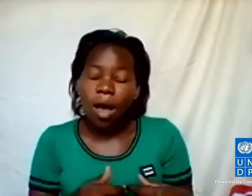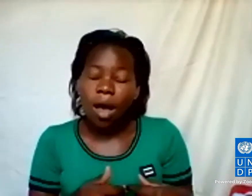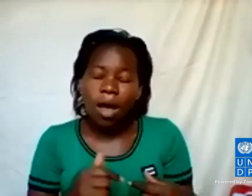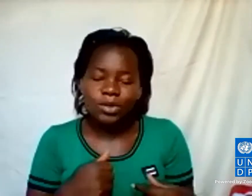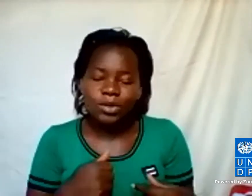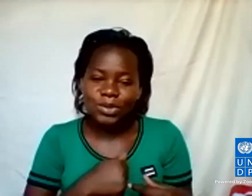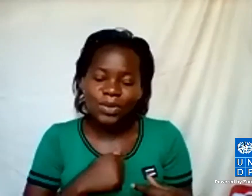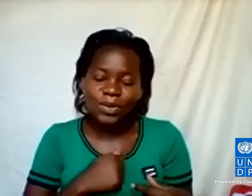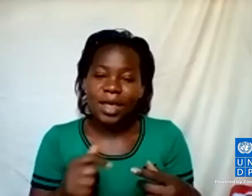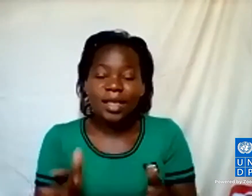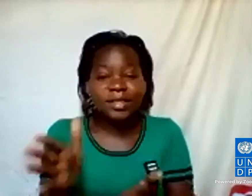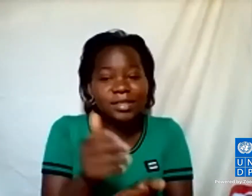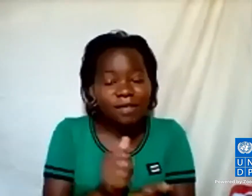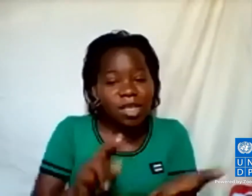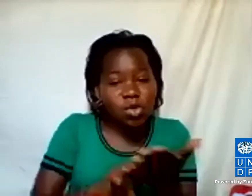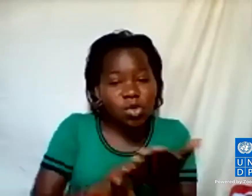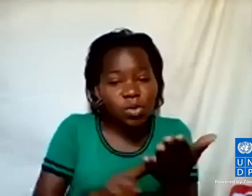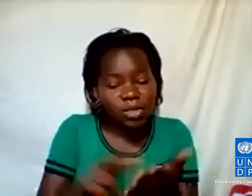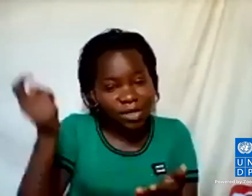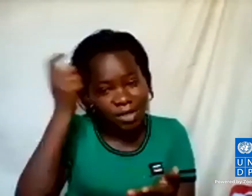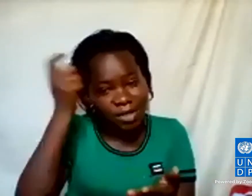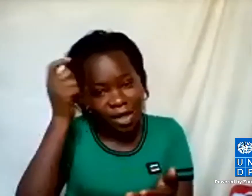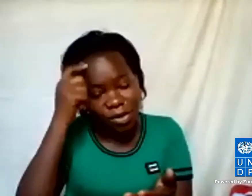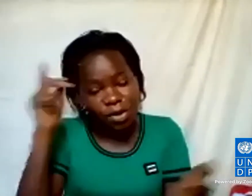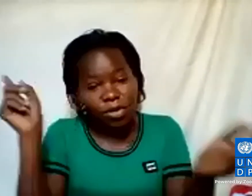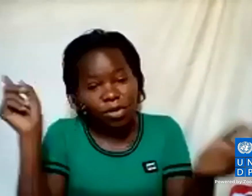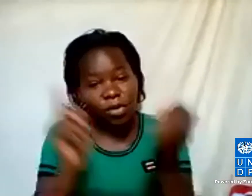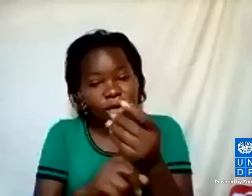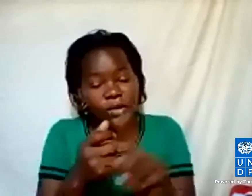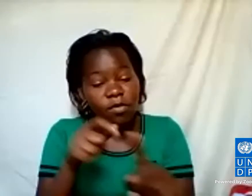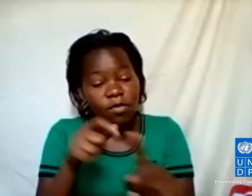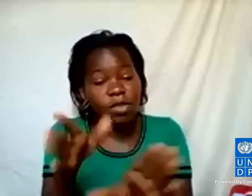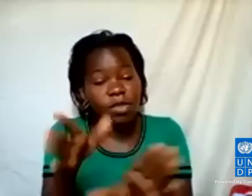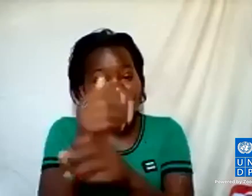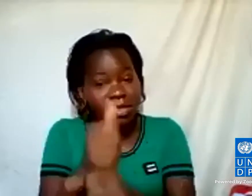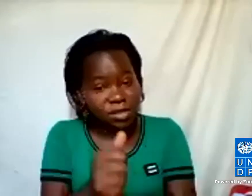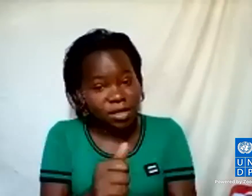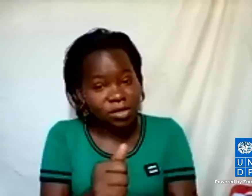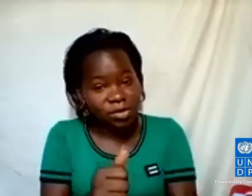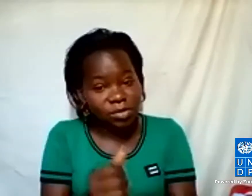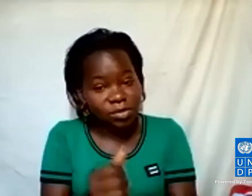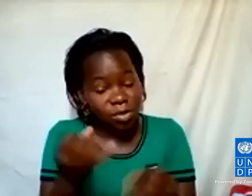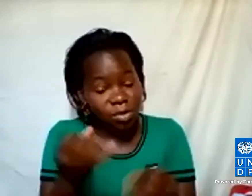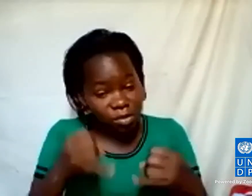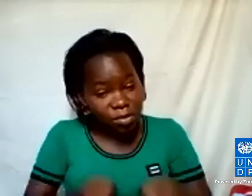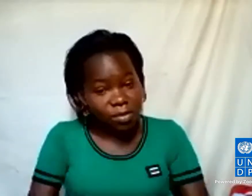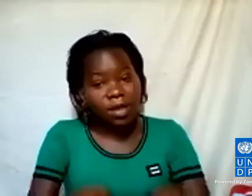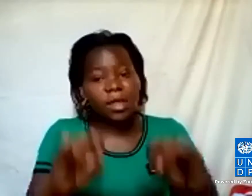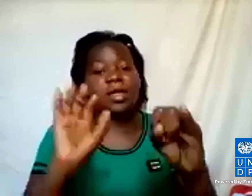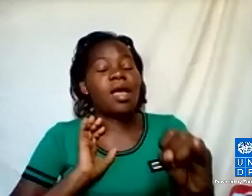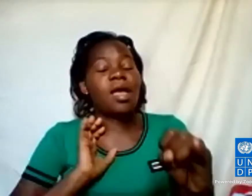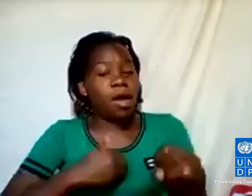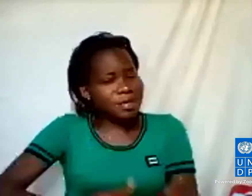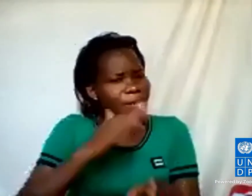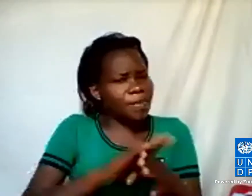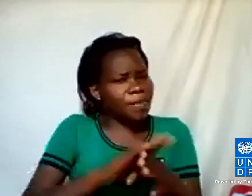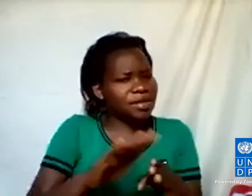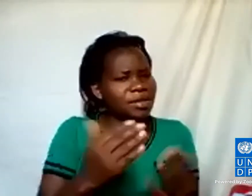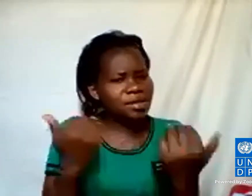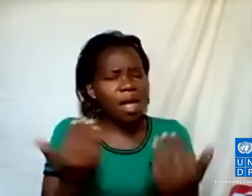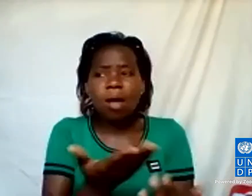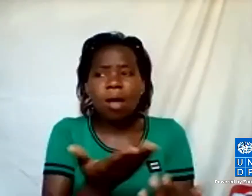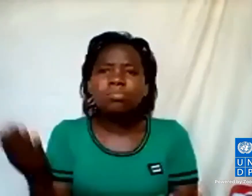the knowledge that we have picked from these organizations to implement them into our own. So as you're there, don't be